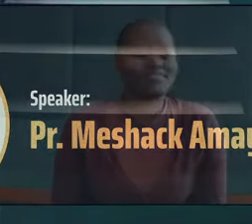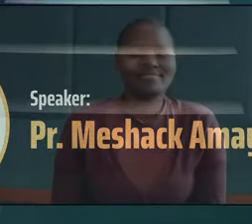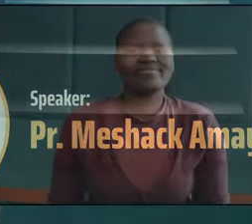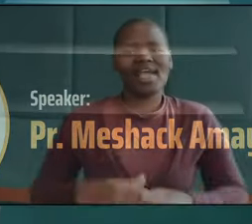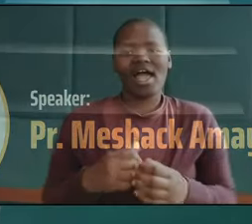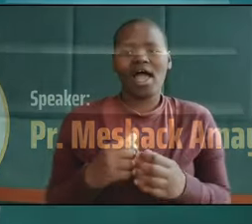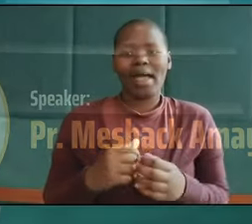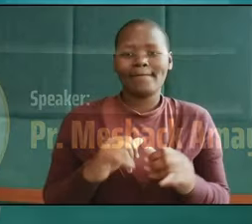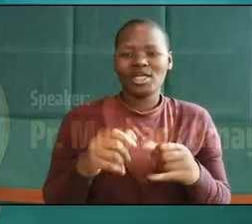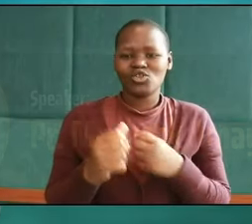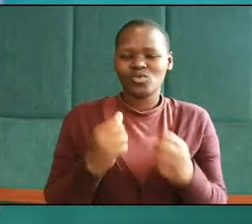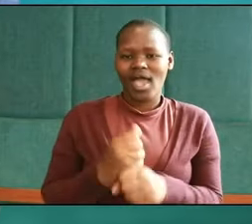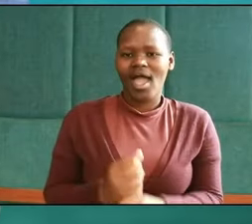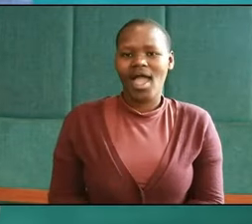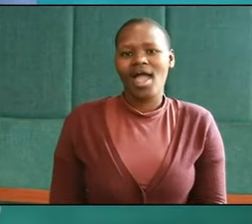Happy New Year.